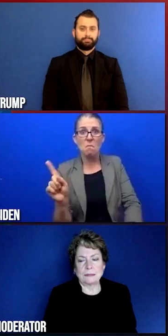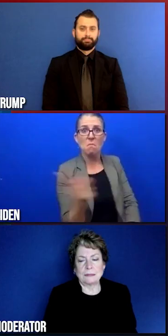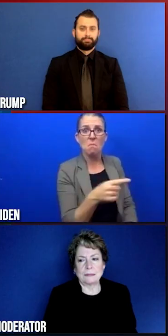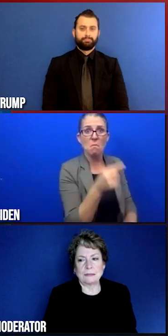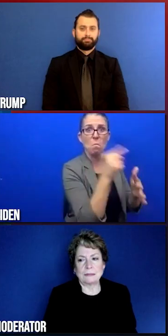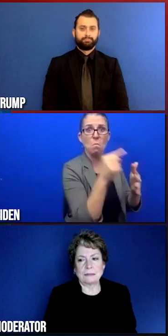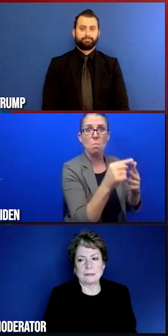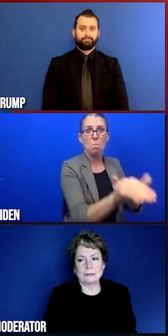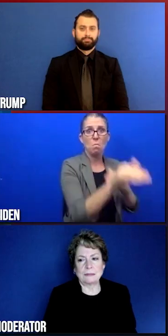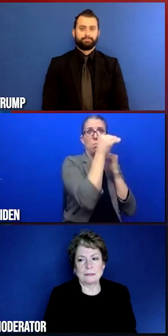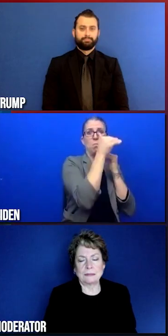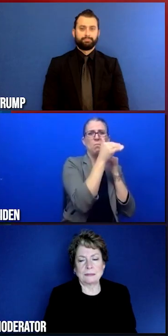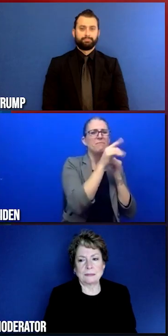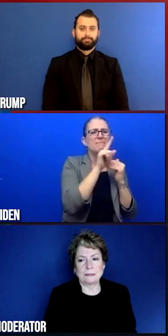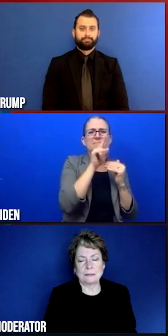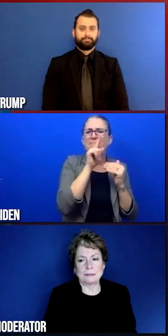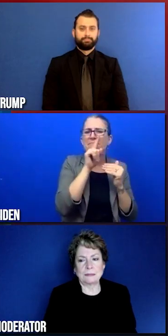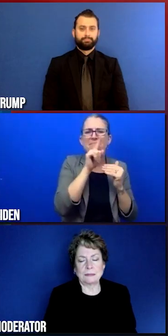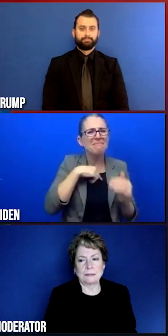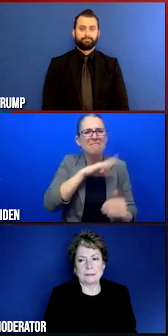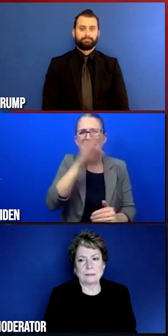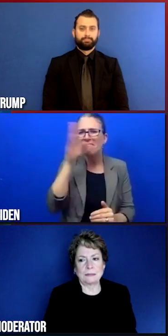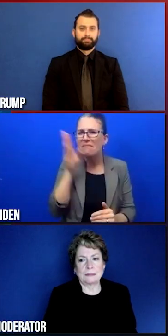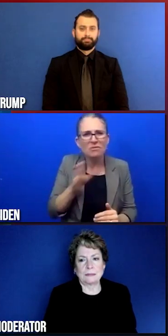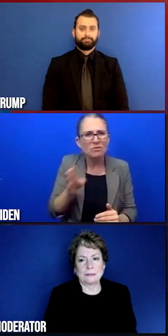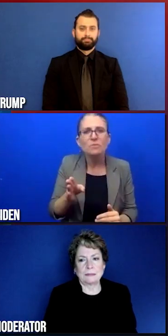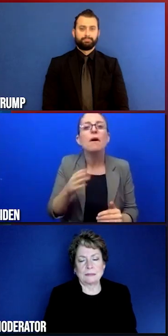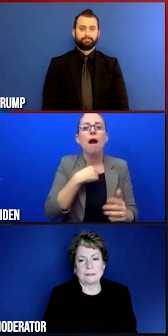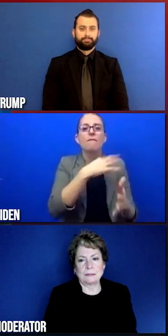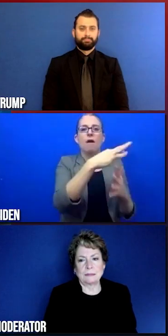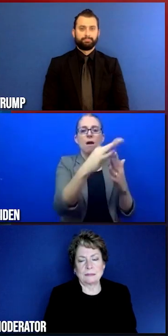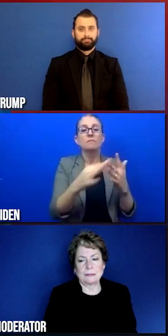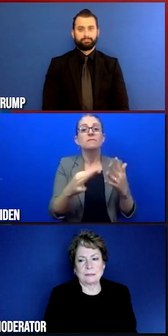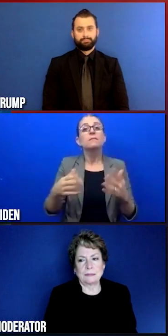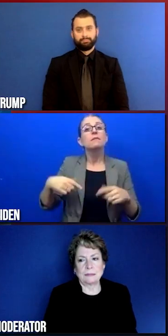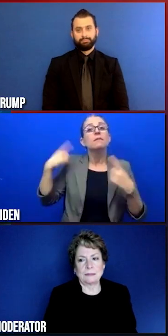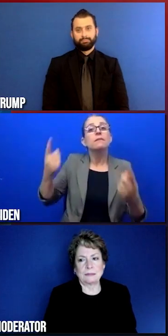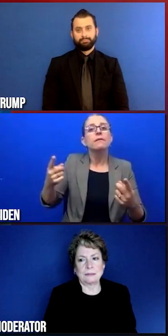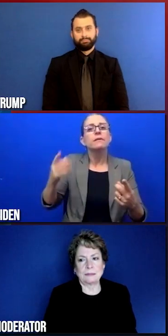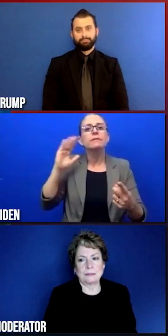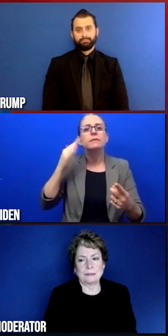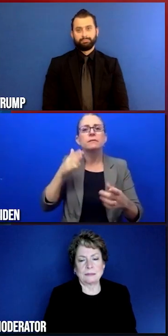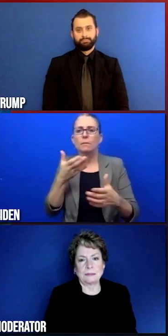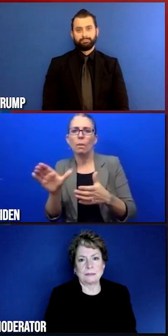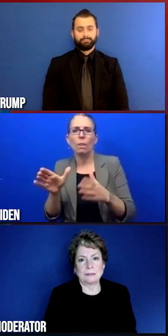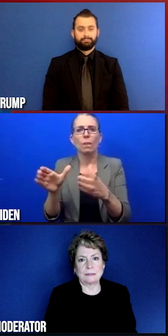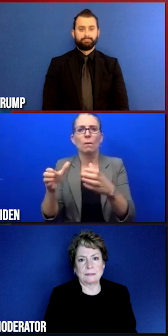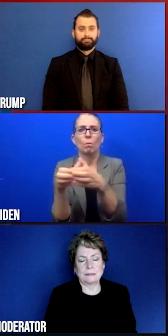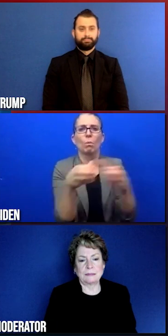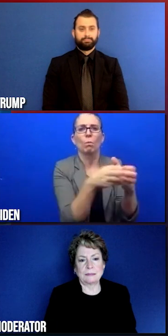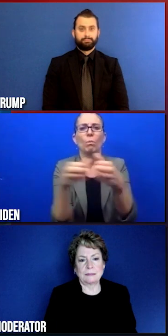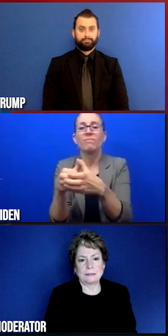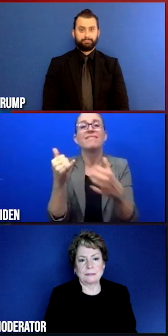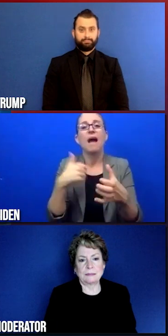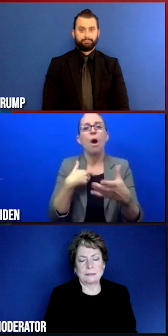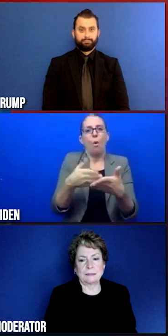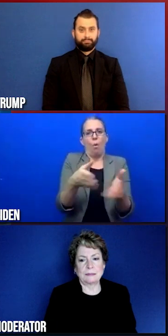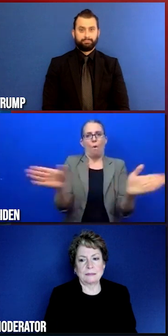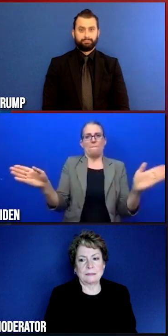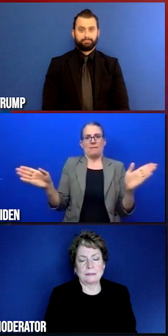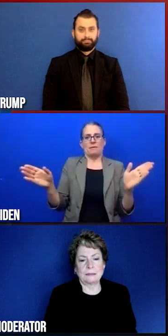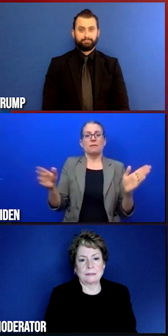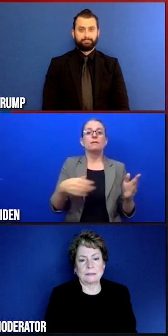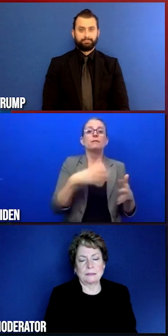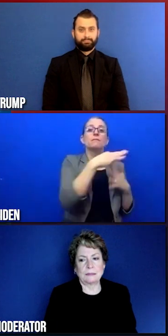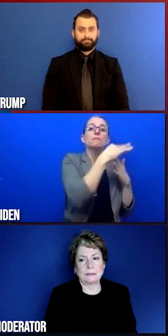think health care is not a privilege, it's a right. Everyone should have the right to have affordable health care. And I am very proud of my